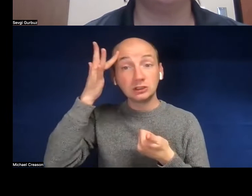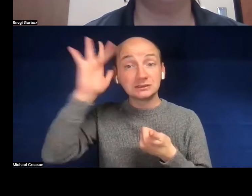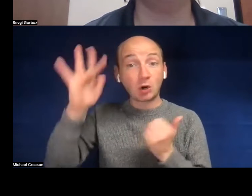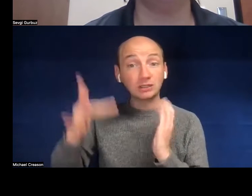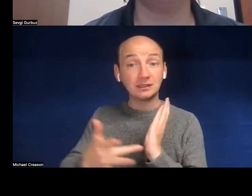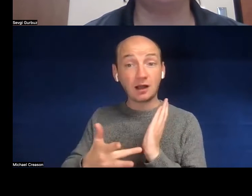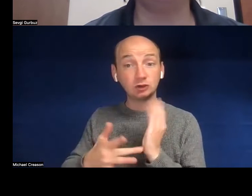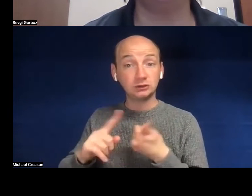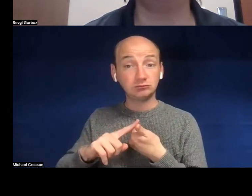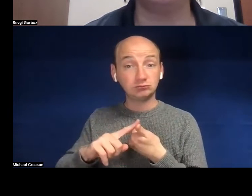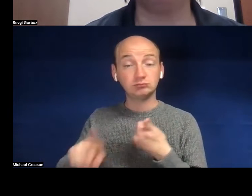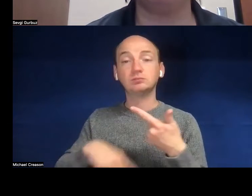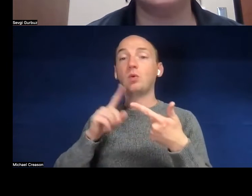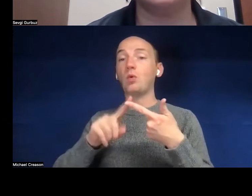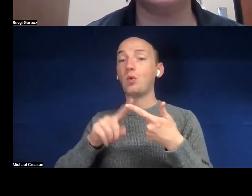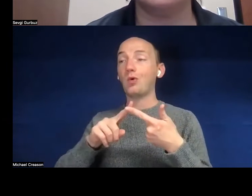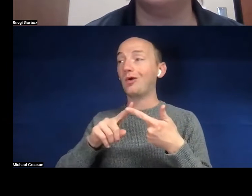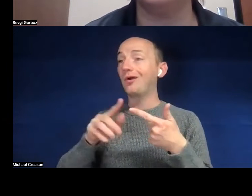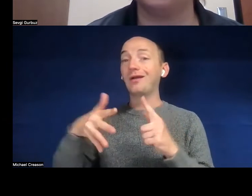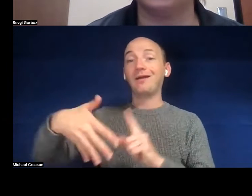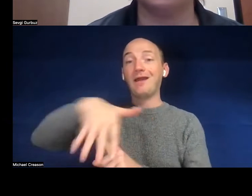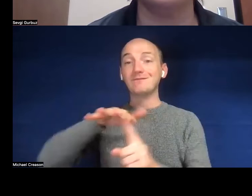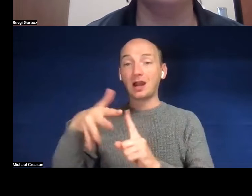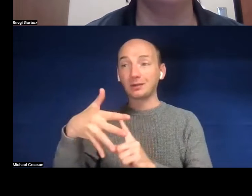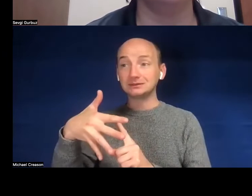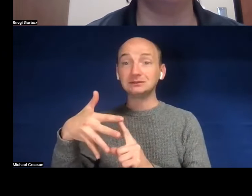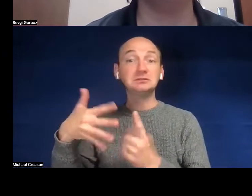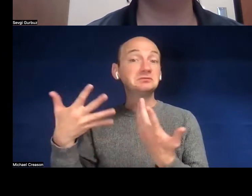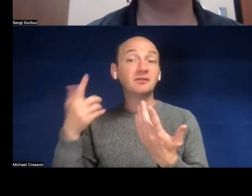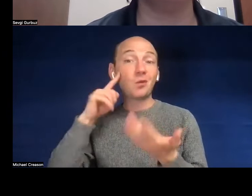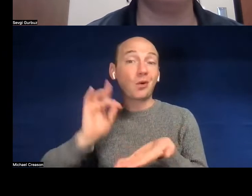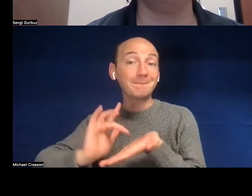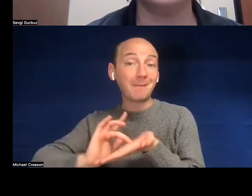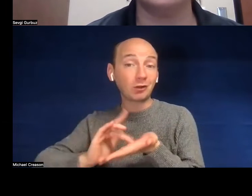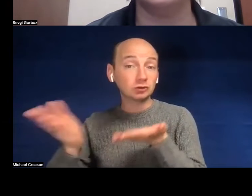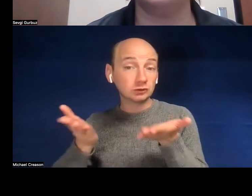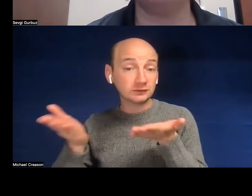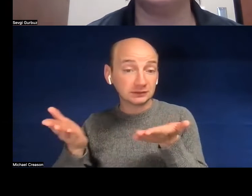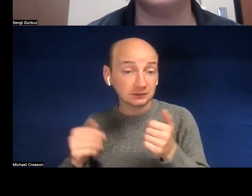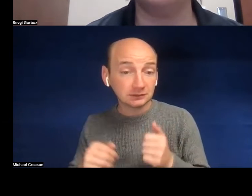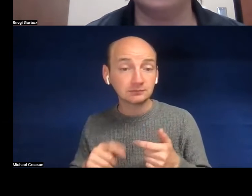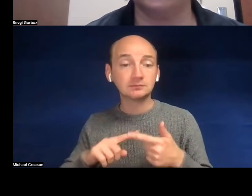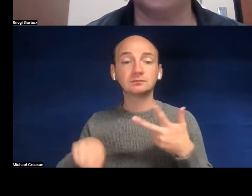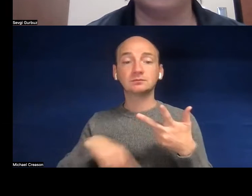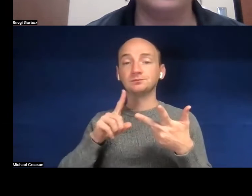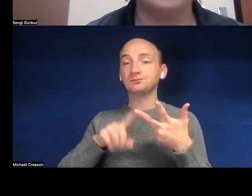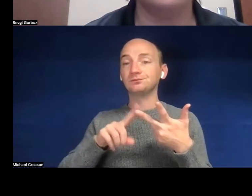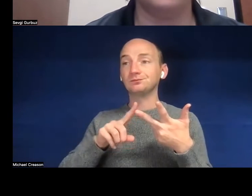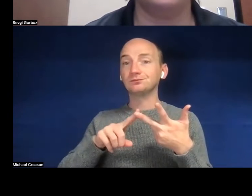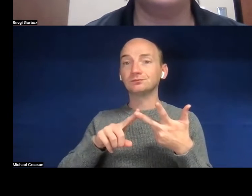environments where the technology is trying to provide us a health service or some other kind of protective